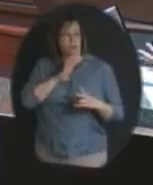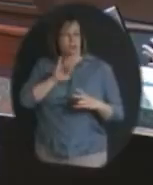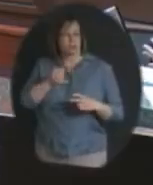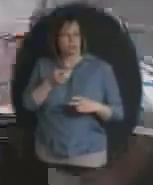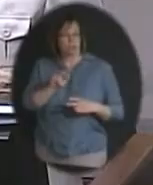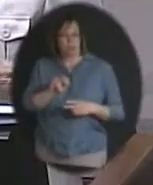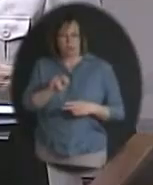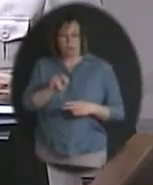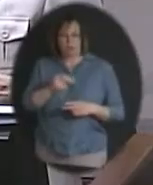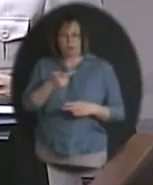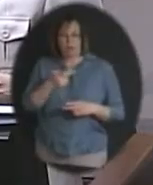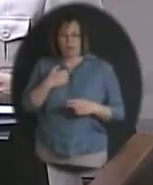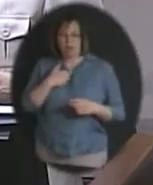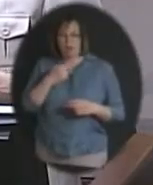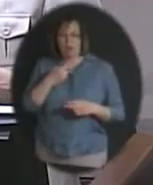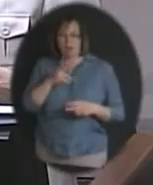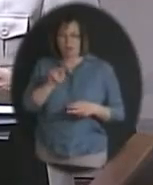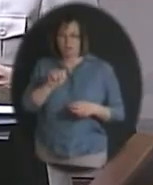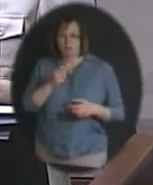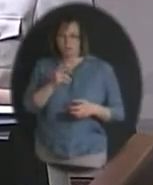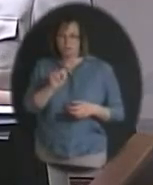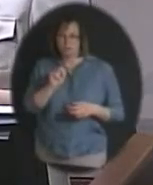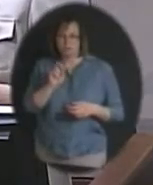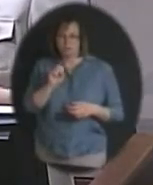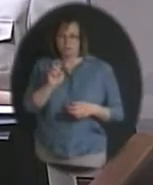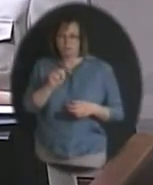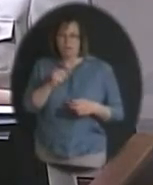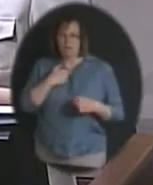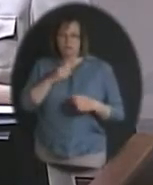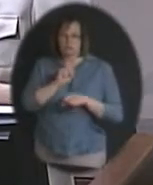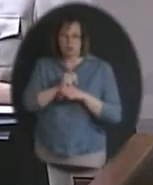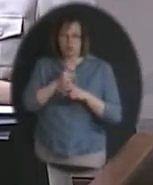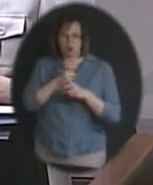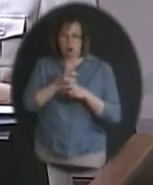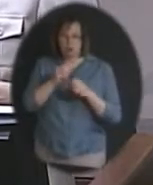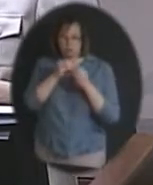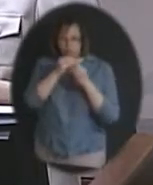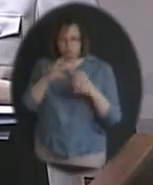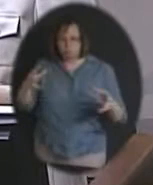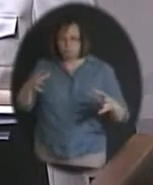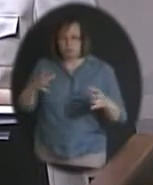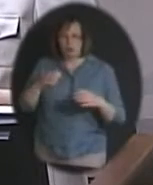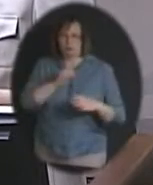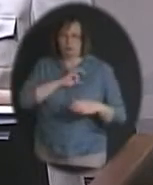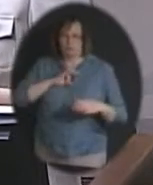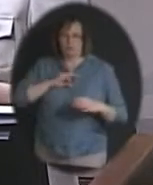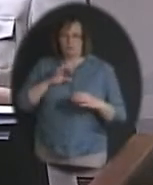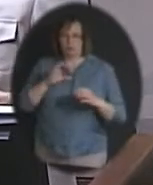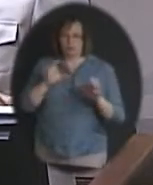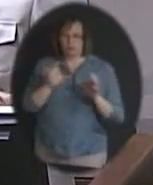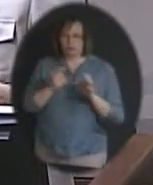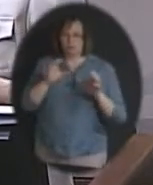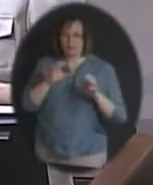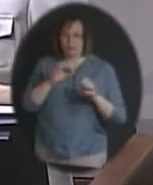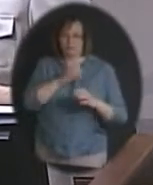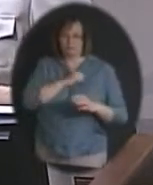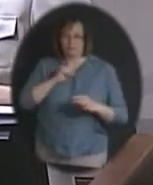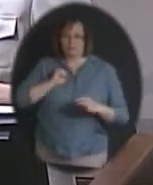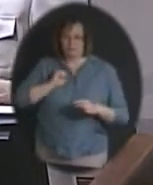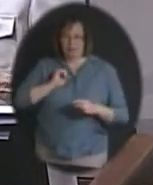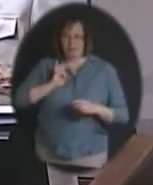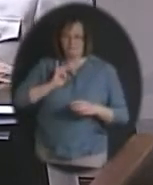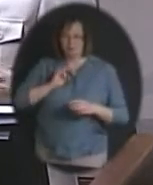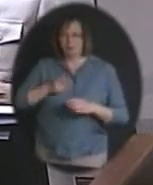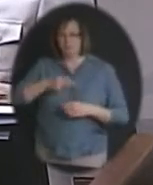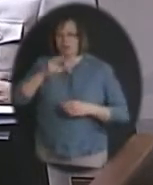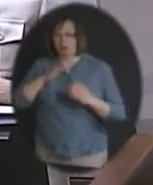has worked so much this year in getting out to our staff. Our certified staff rating on that was higher than our classified